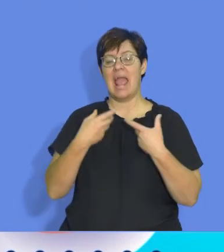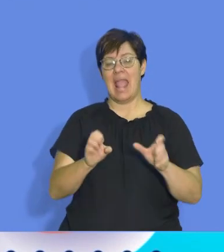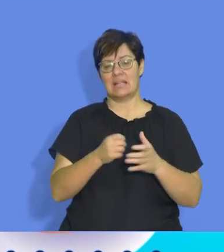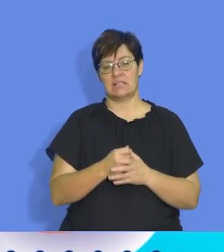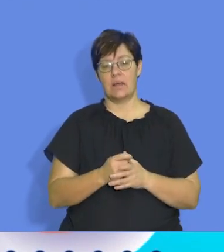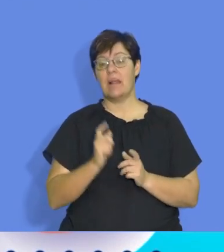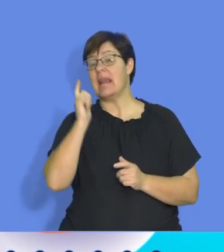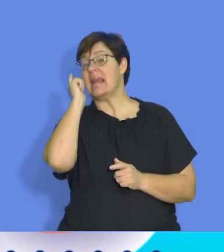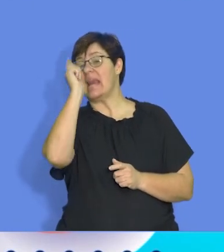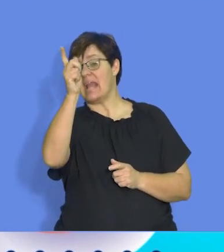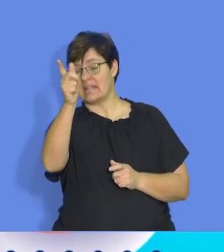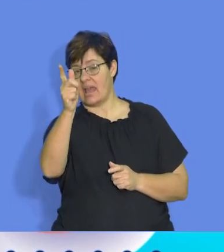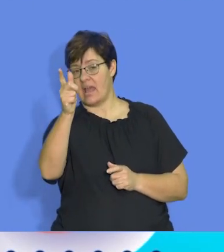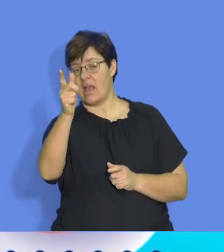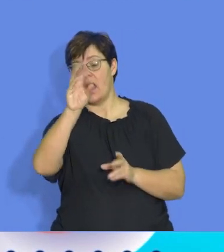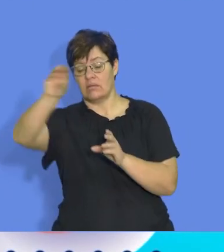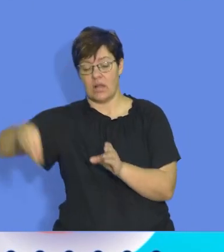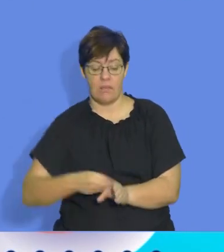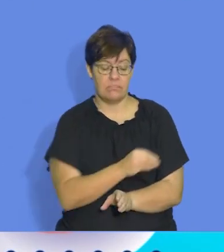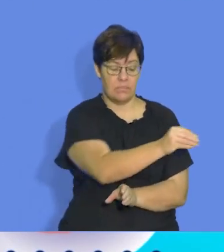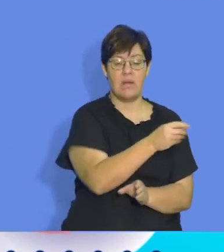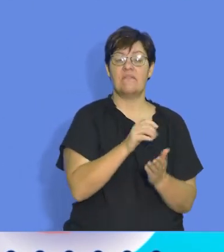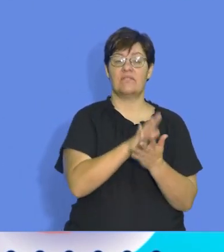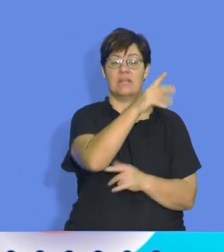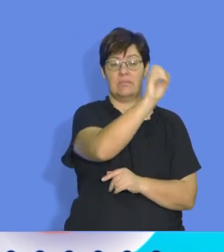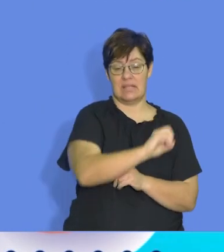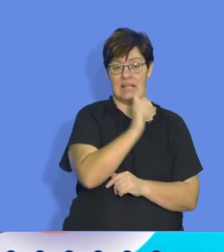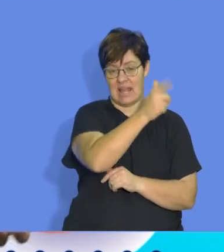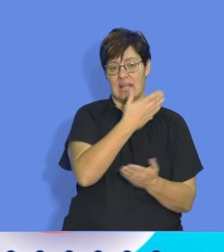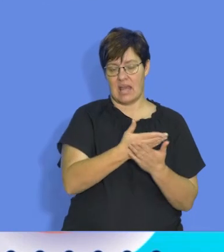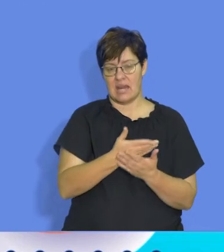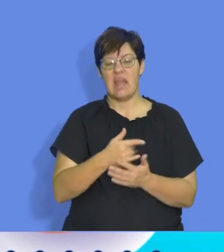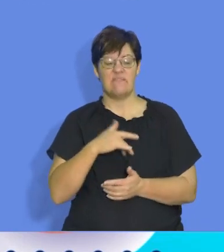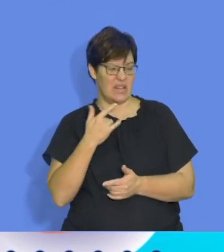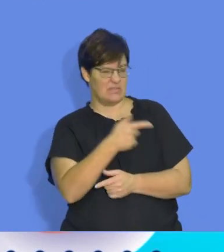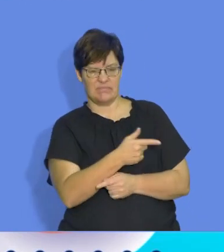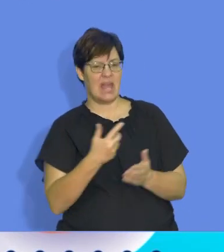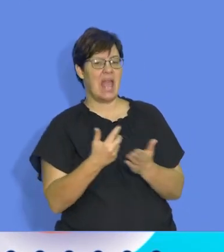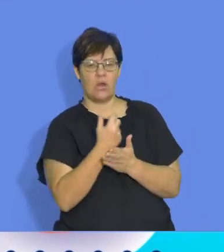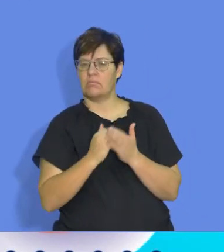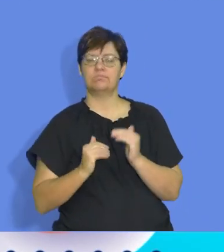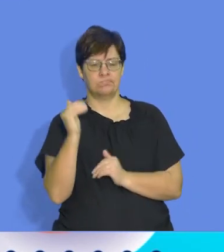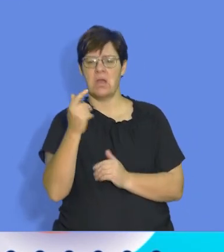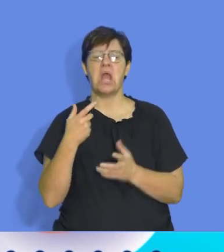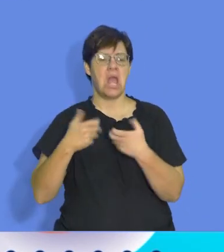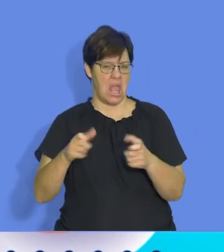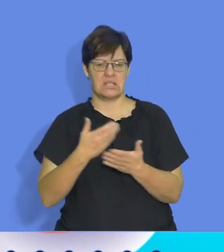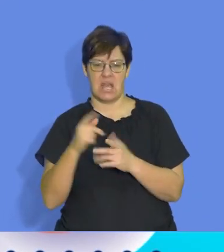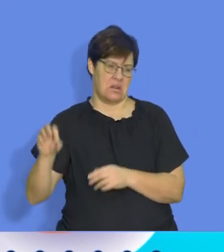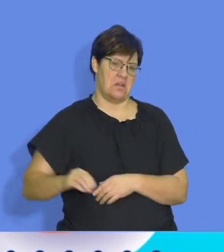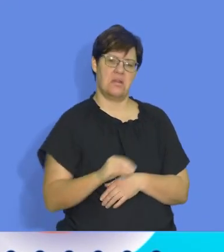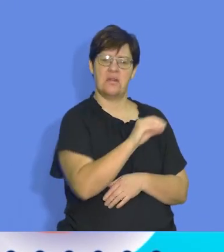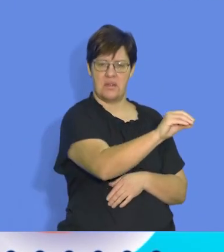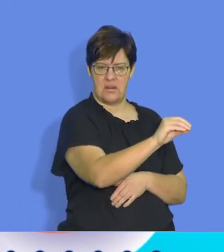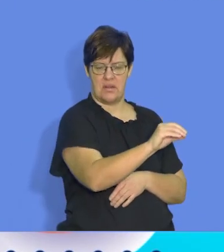they can't be then subjected to the standard rate of 15%. If the minister feels the economy has improved to such an extent that eggs will